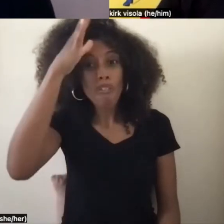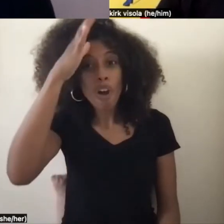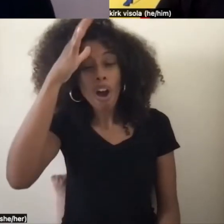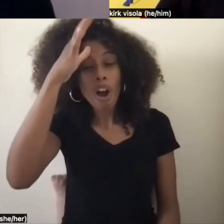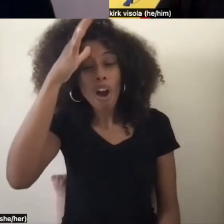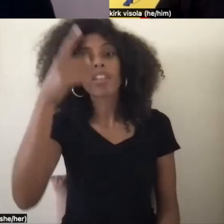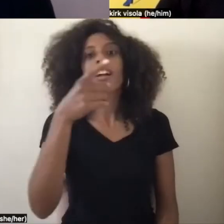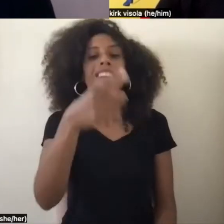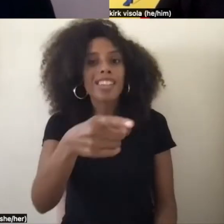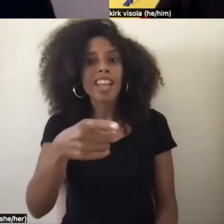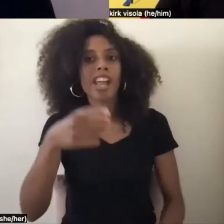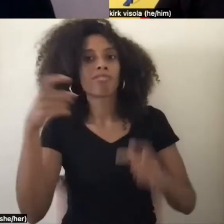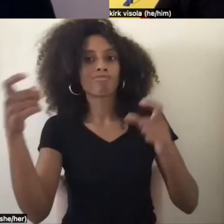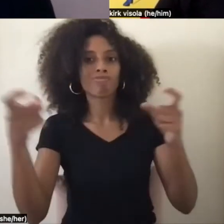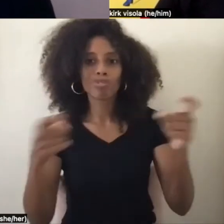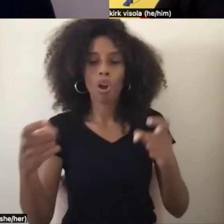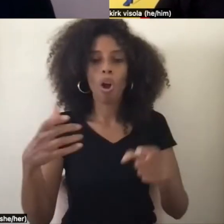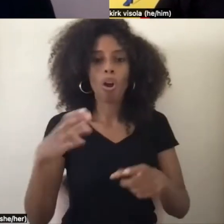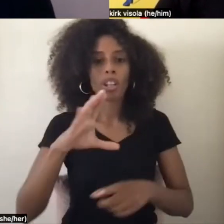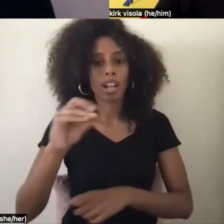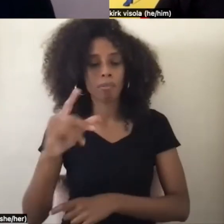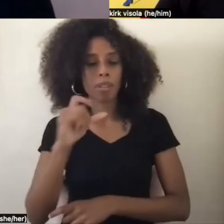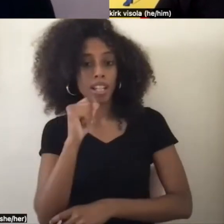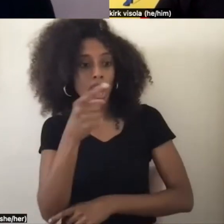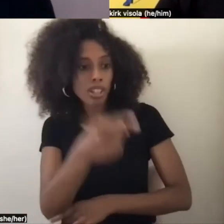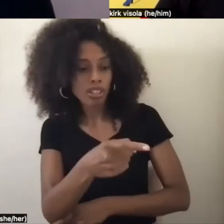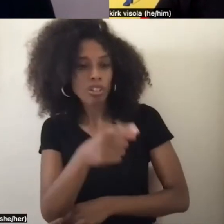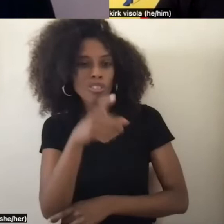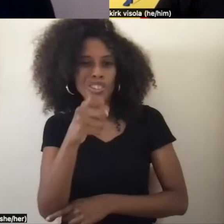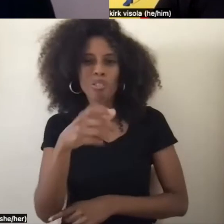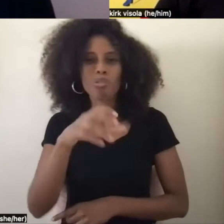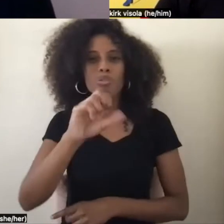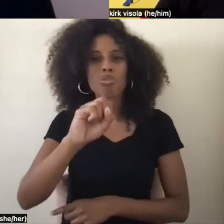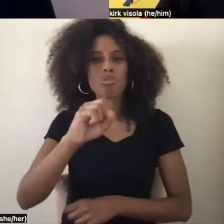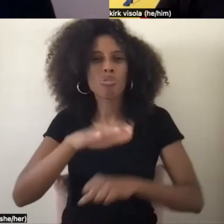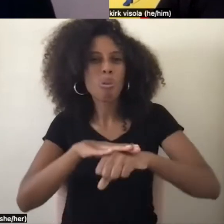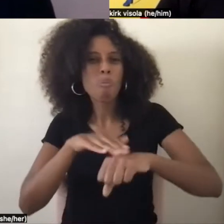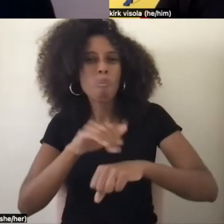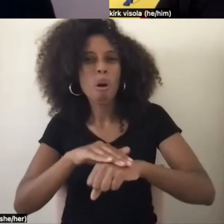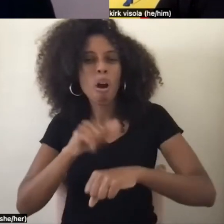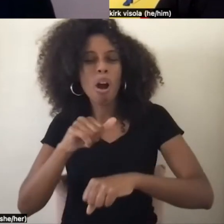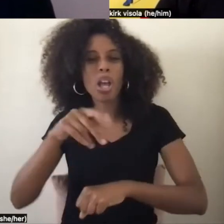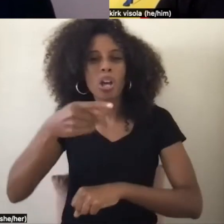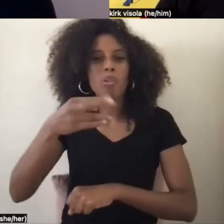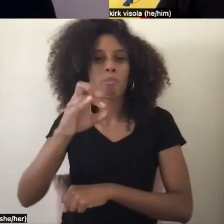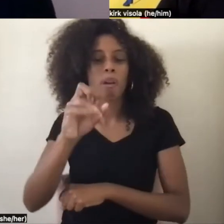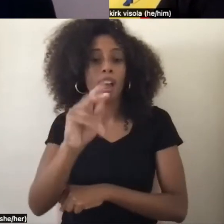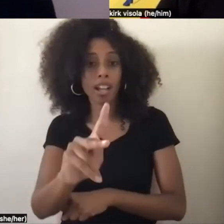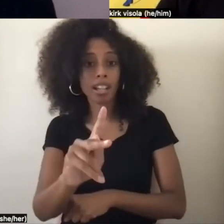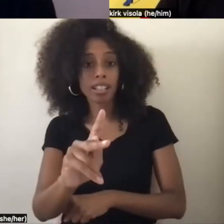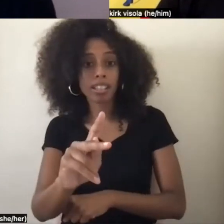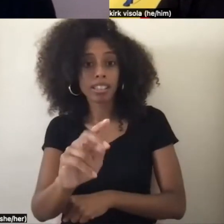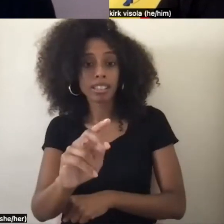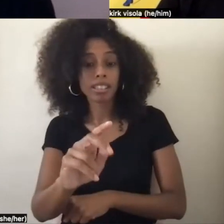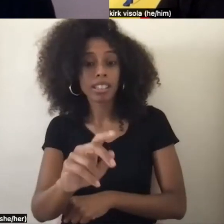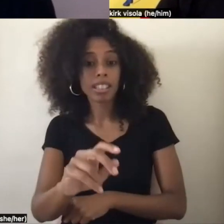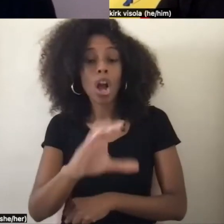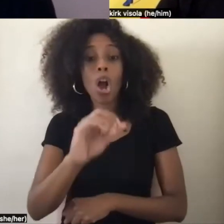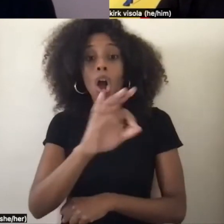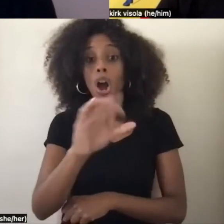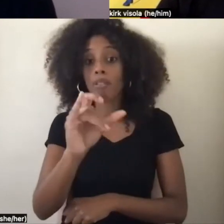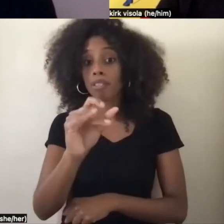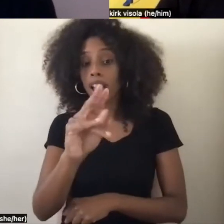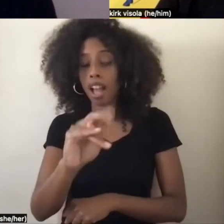prick. And I never talked to him since. And I can tell you who it is offline because it's kind of funny because it's a